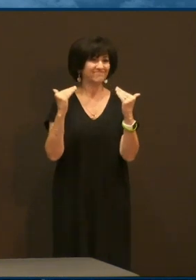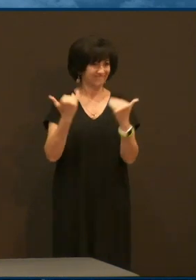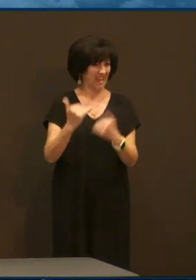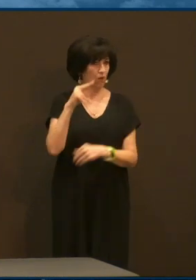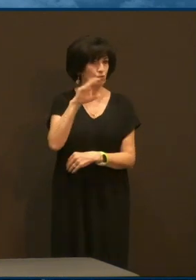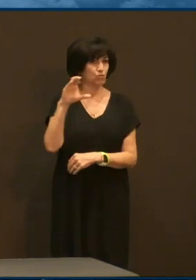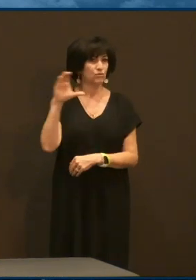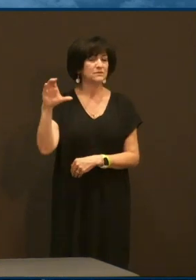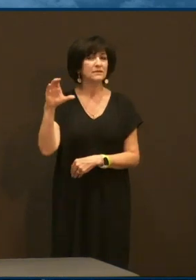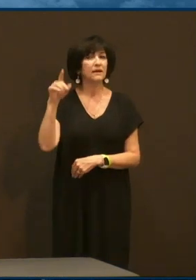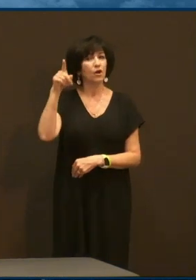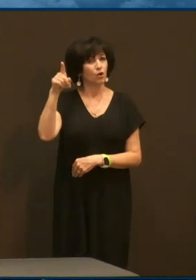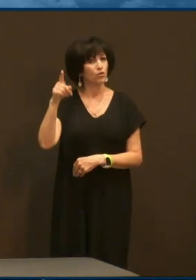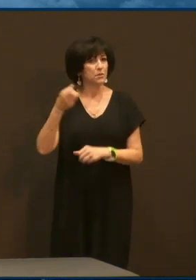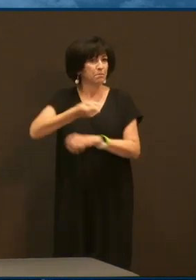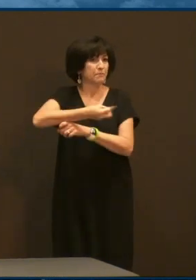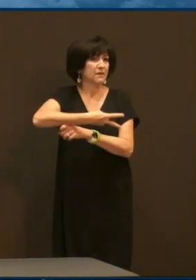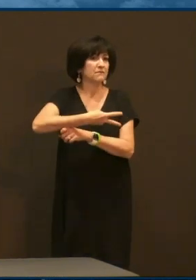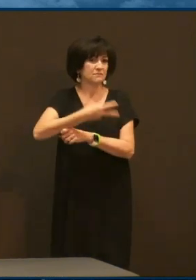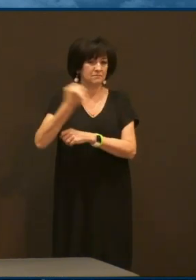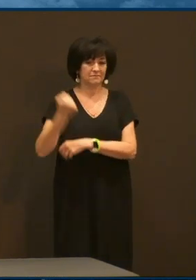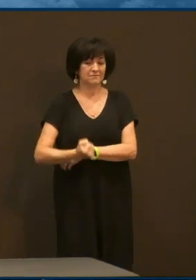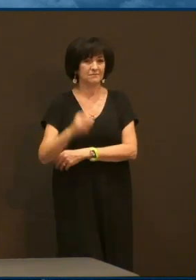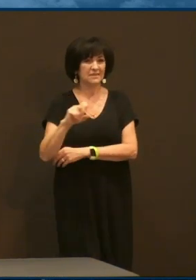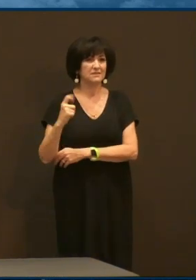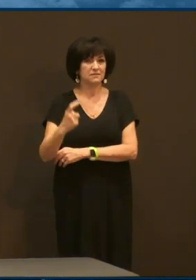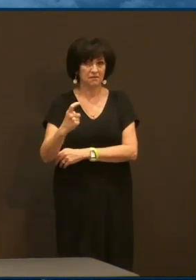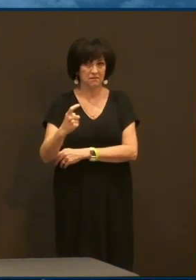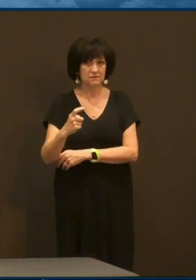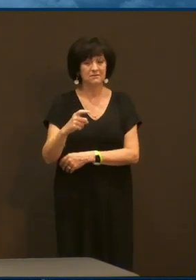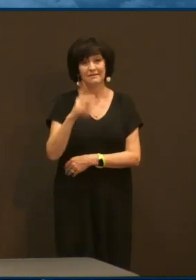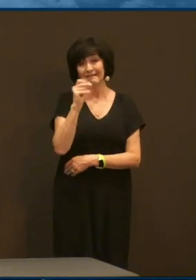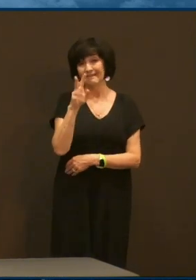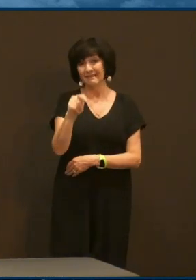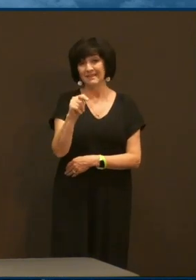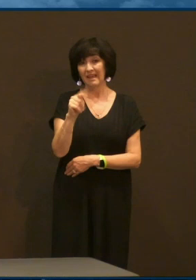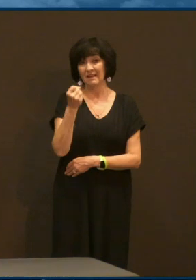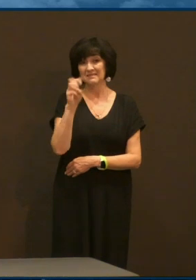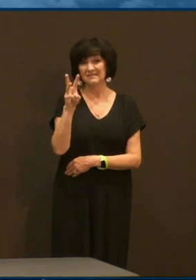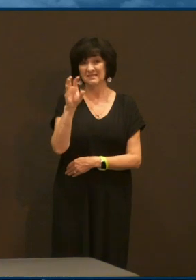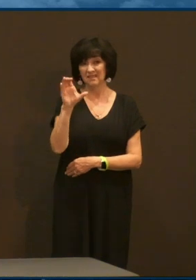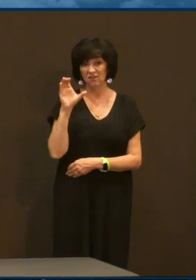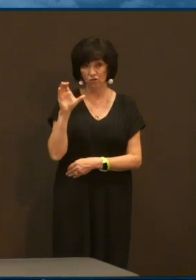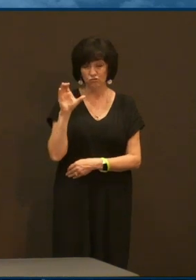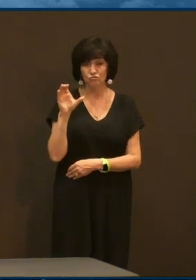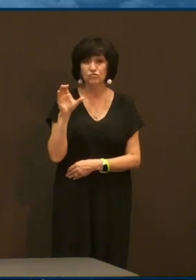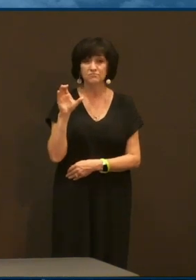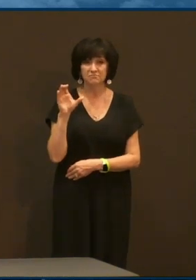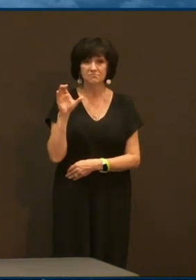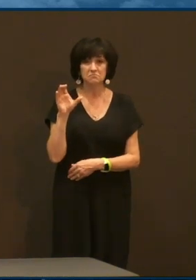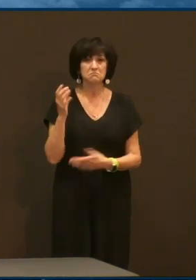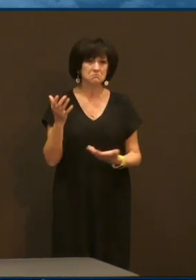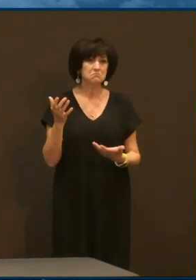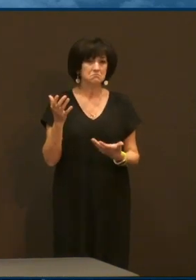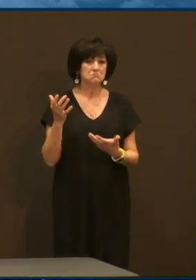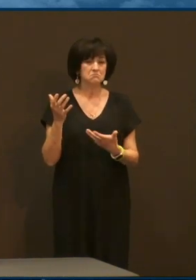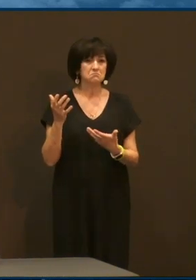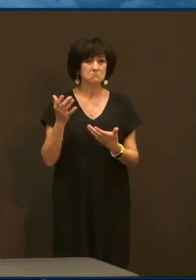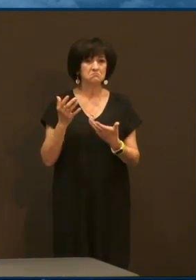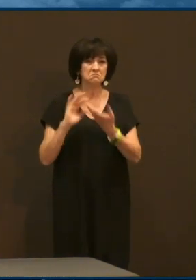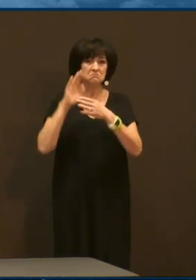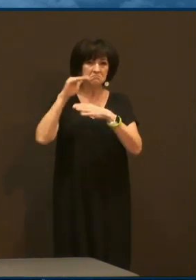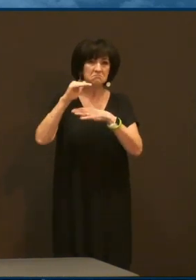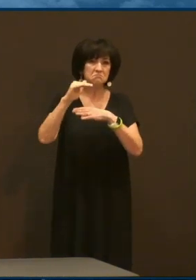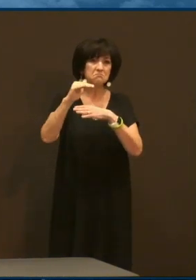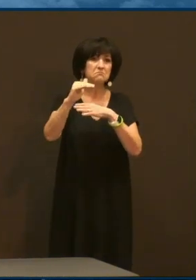at 4,700 than the other two counties. 1,600 in Kent County, which is fairly consistent throughout